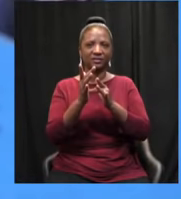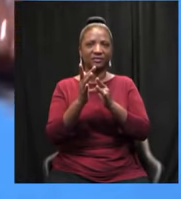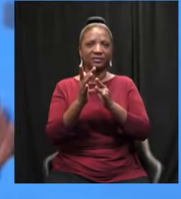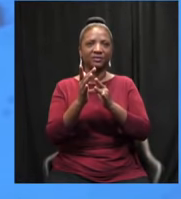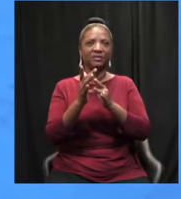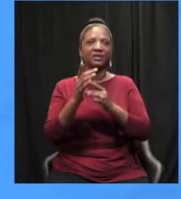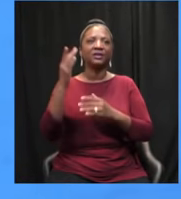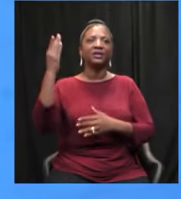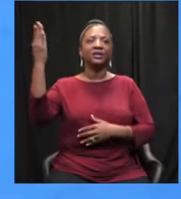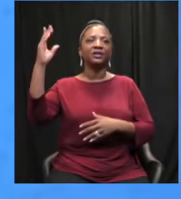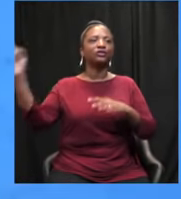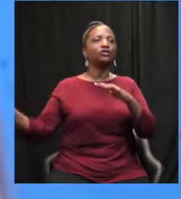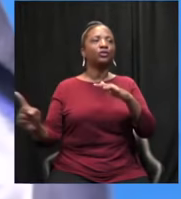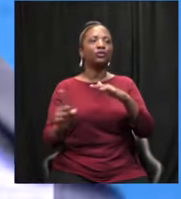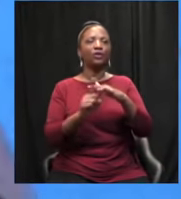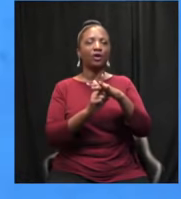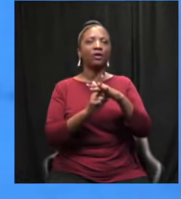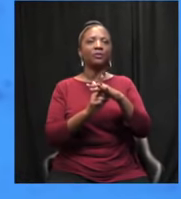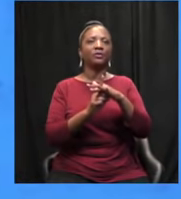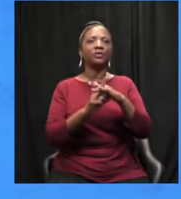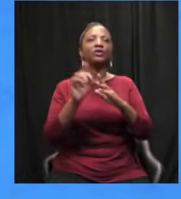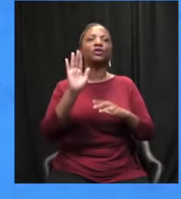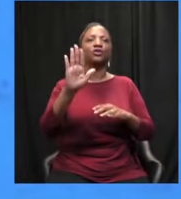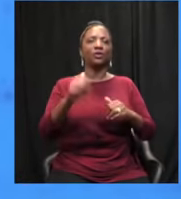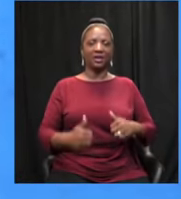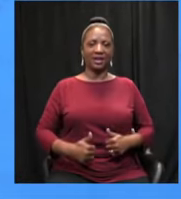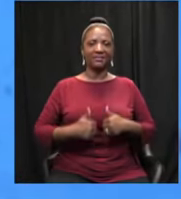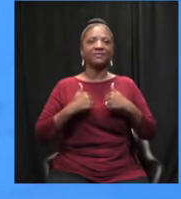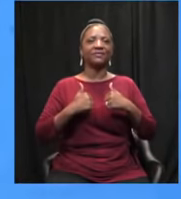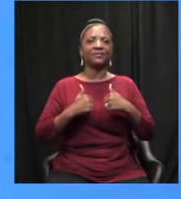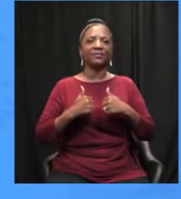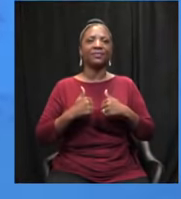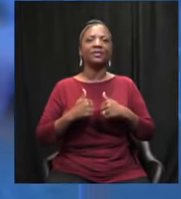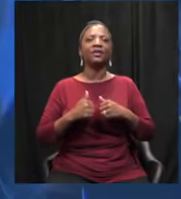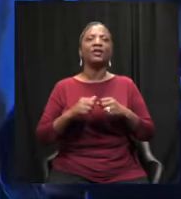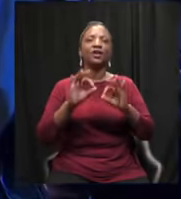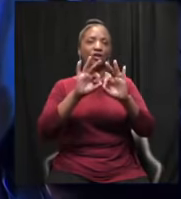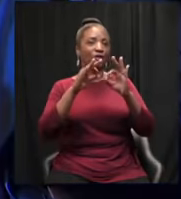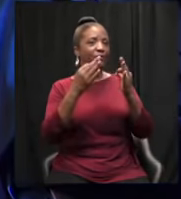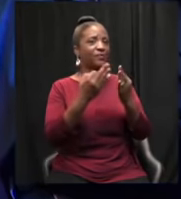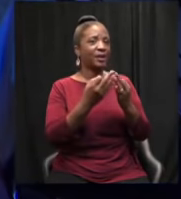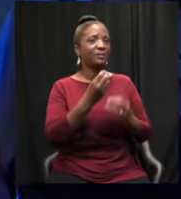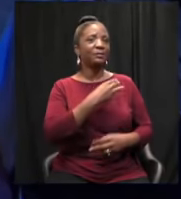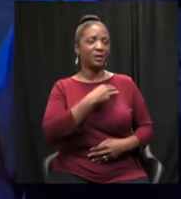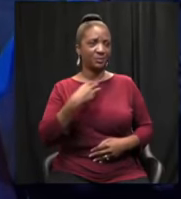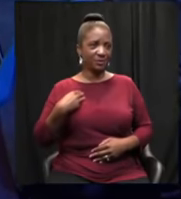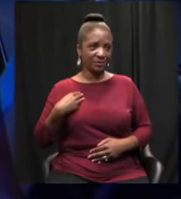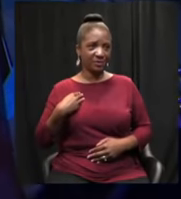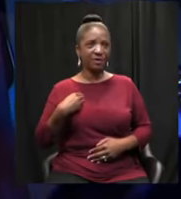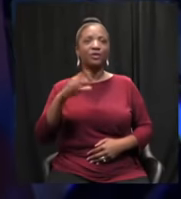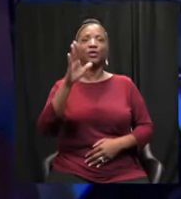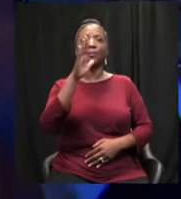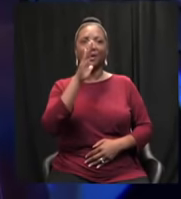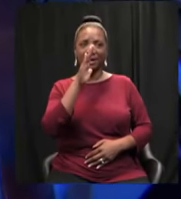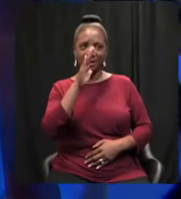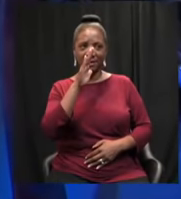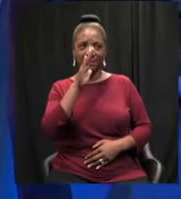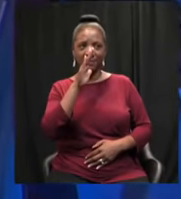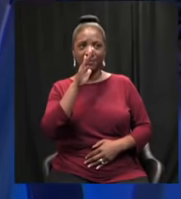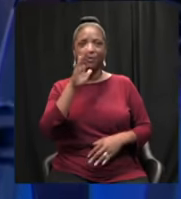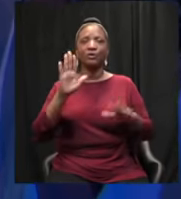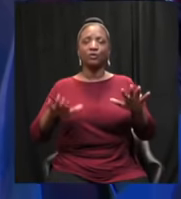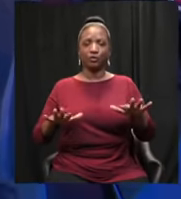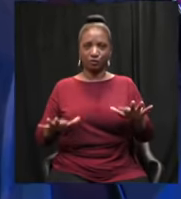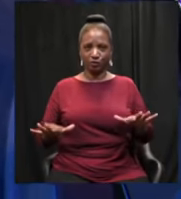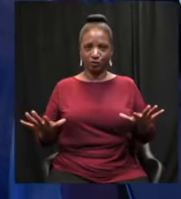up in your life. He'll show up for your family member. He'll show up for your mother. He'll show up for your children.